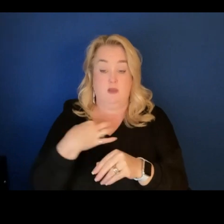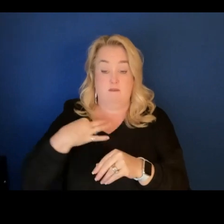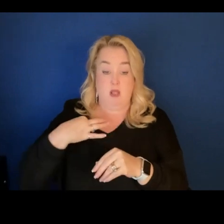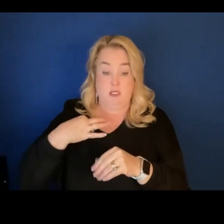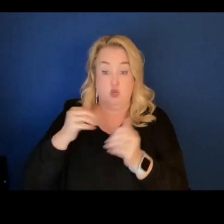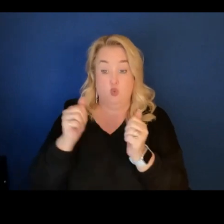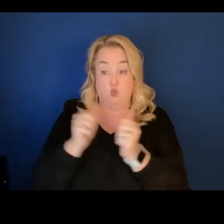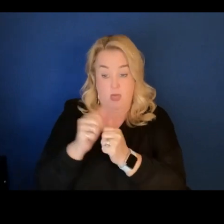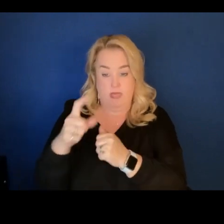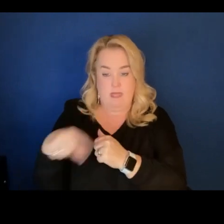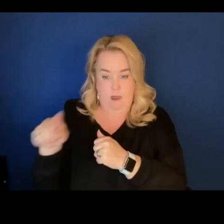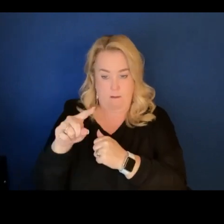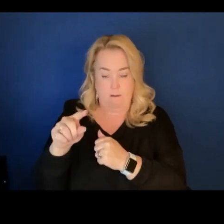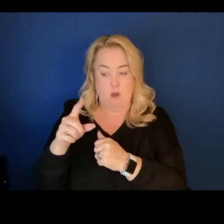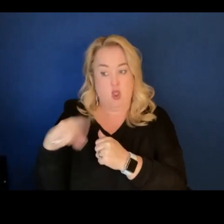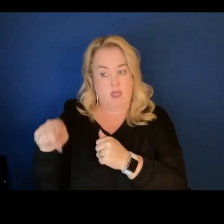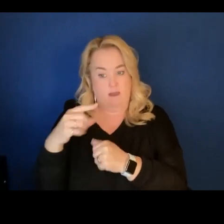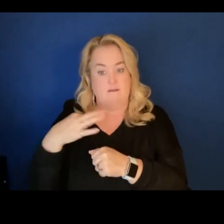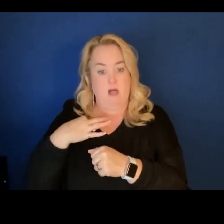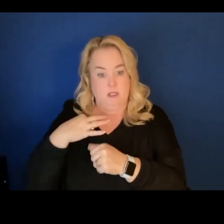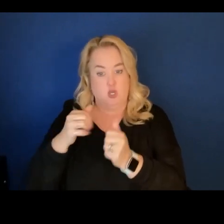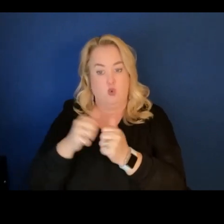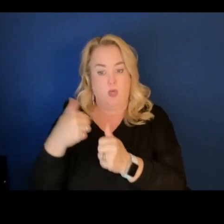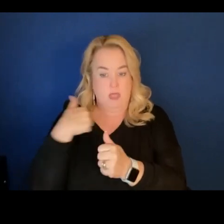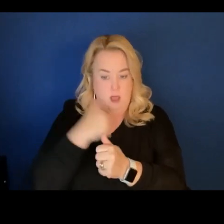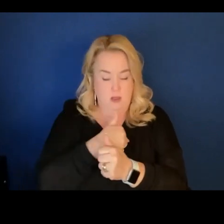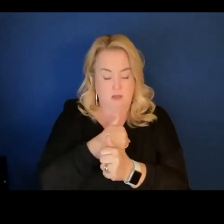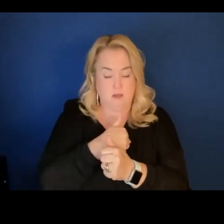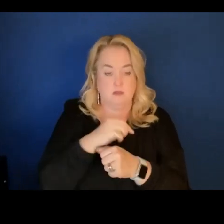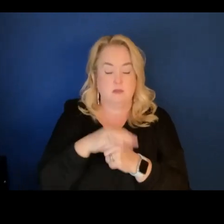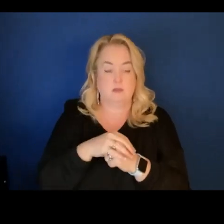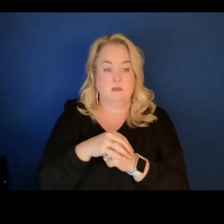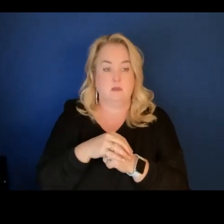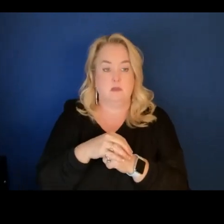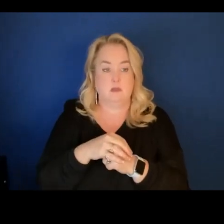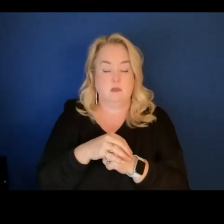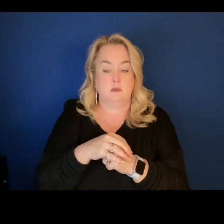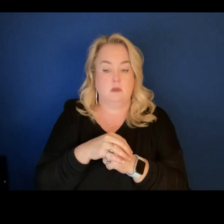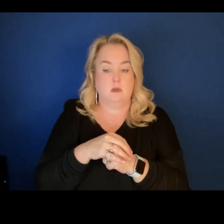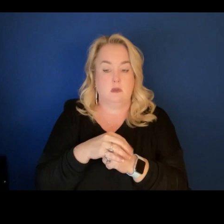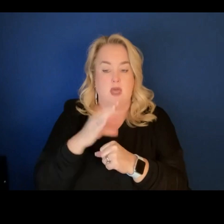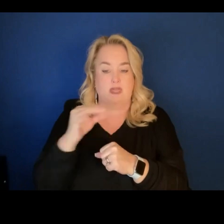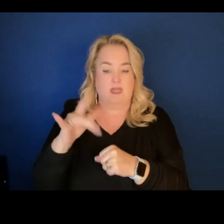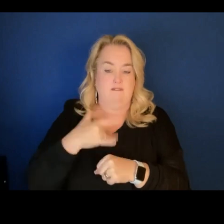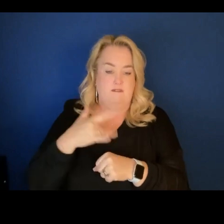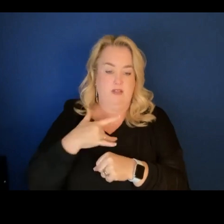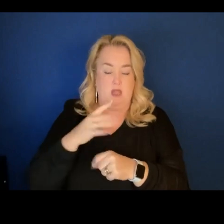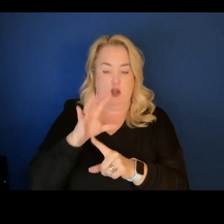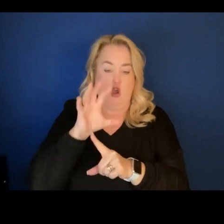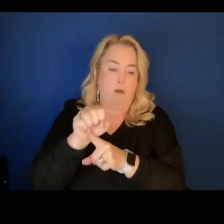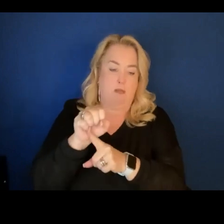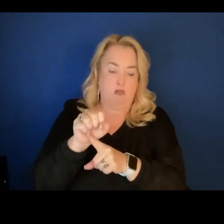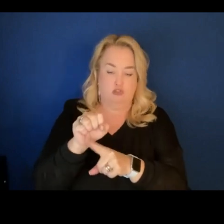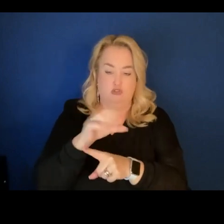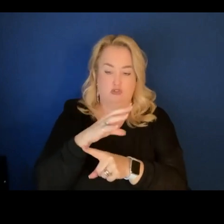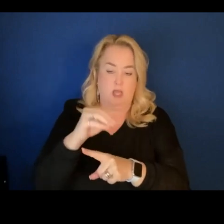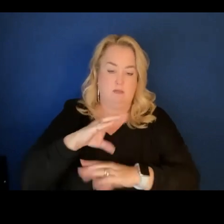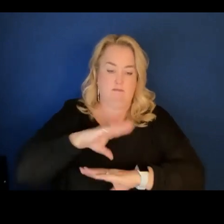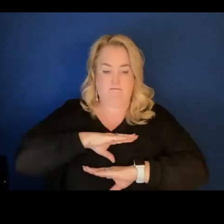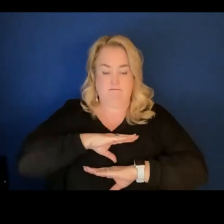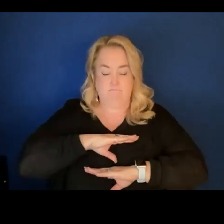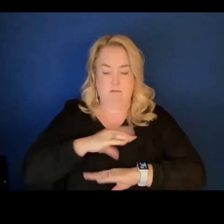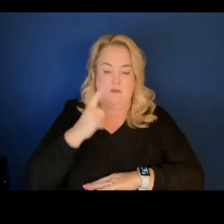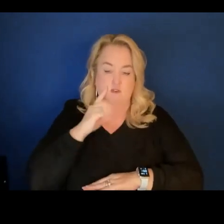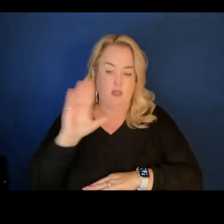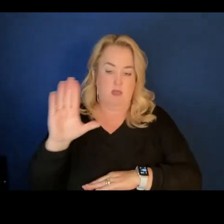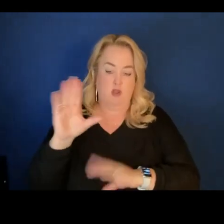them, or they're volunteering with us, maybe is another way to put it, and the sense of accomplishment and meaningful contribution that comes from that kind of